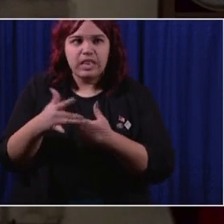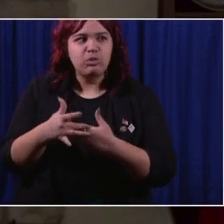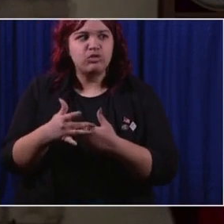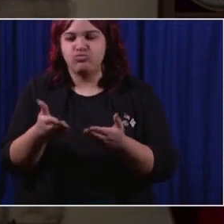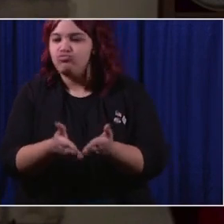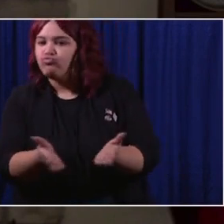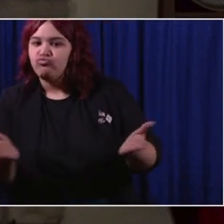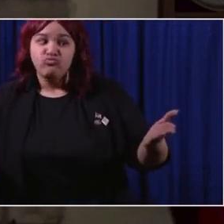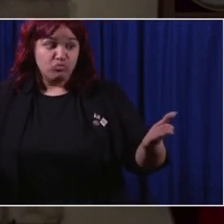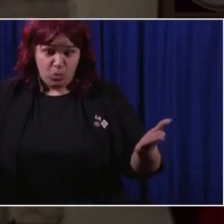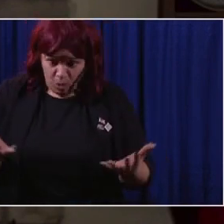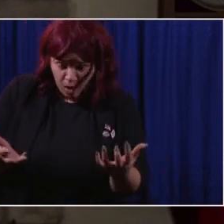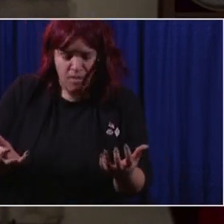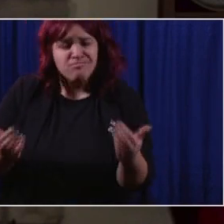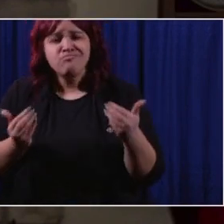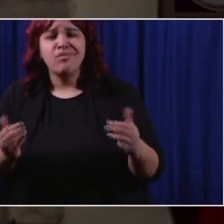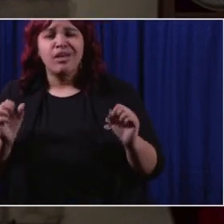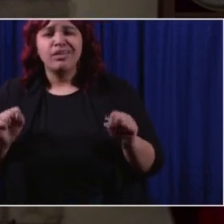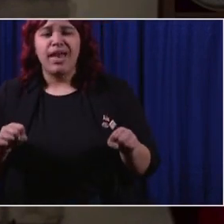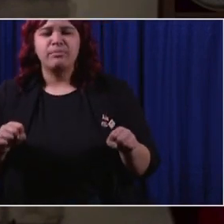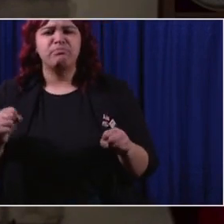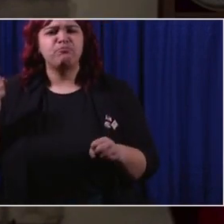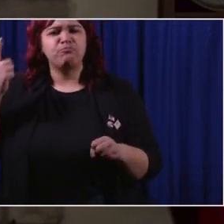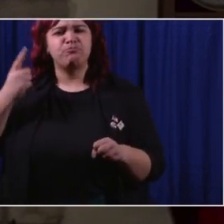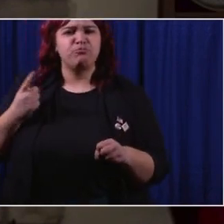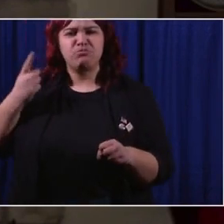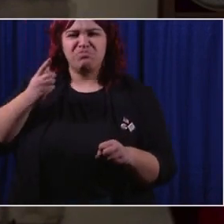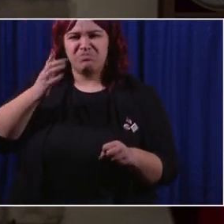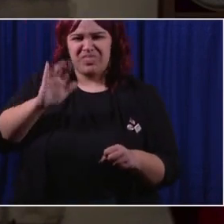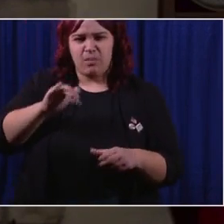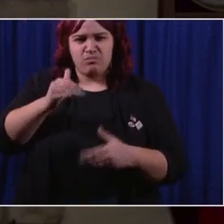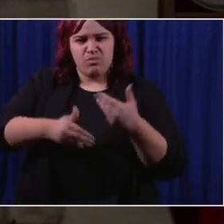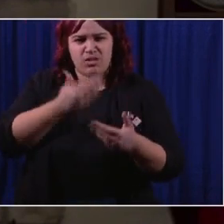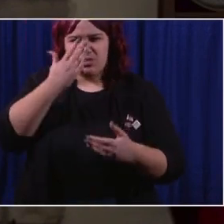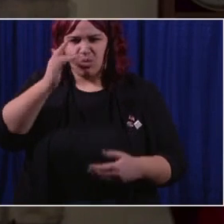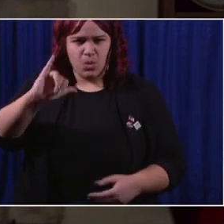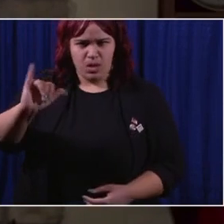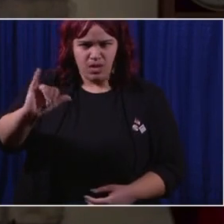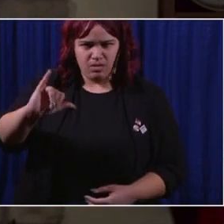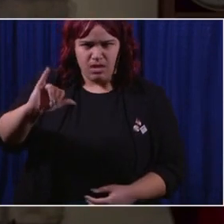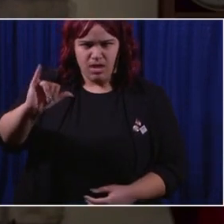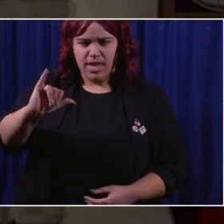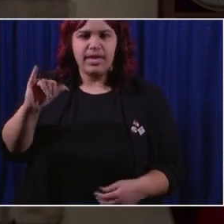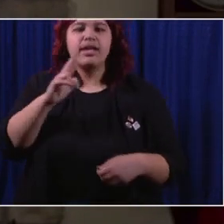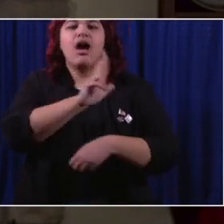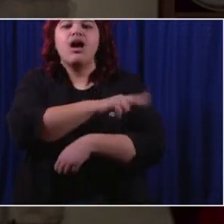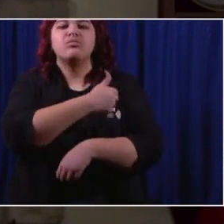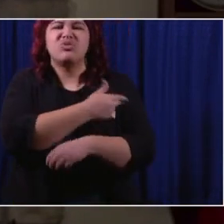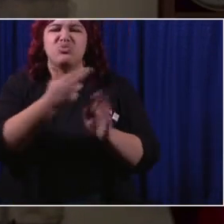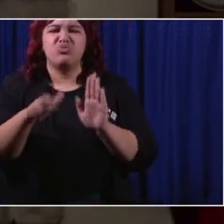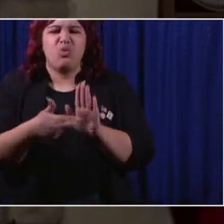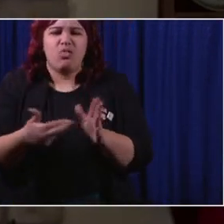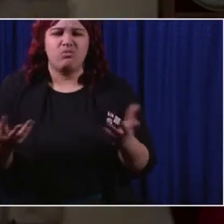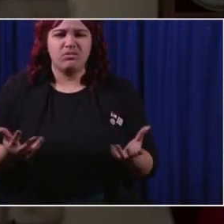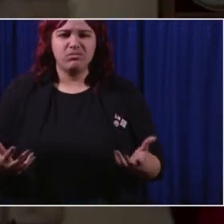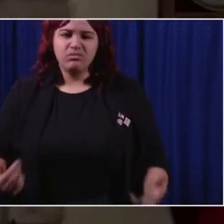anybody who wants one can get one, how will vaccine distribution work, and what role do you see hospitals playing here in Ohio?